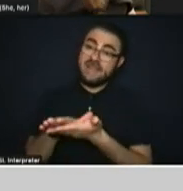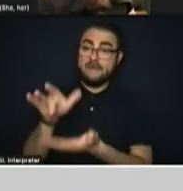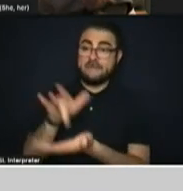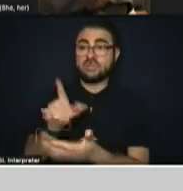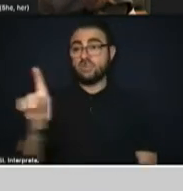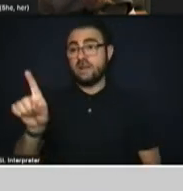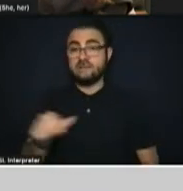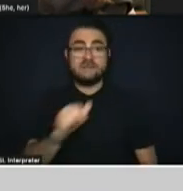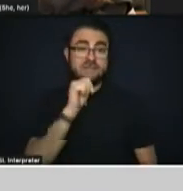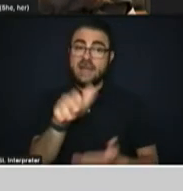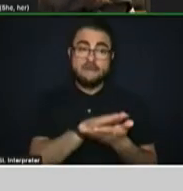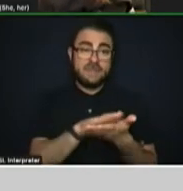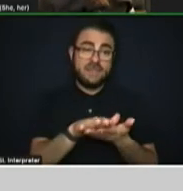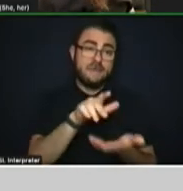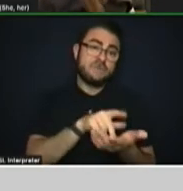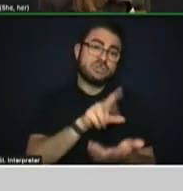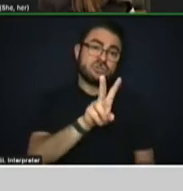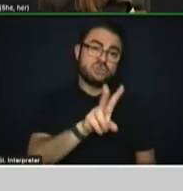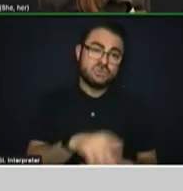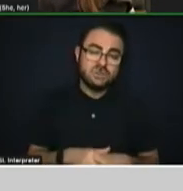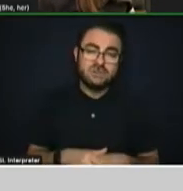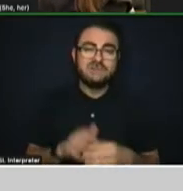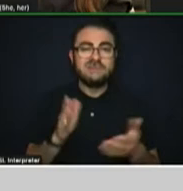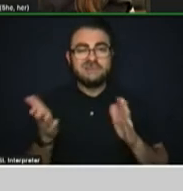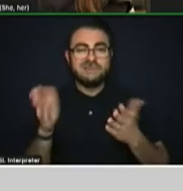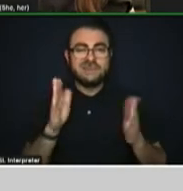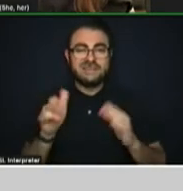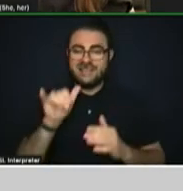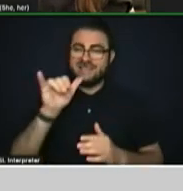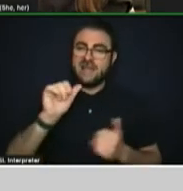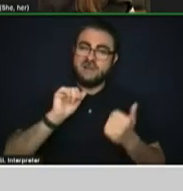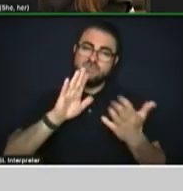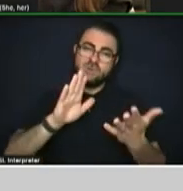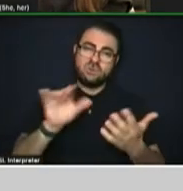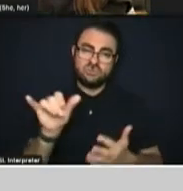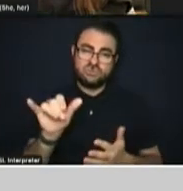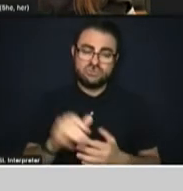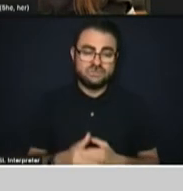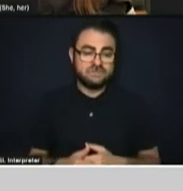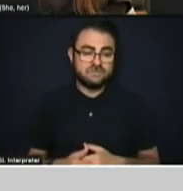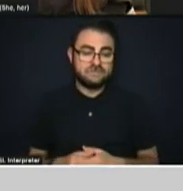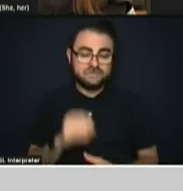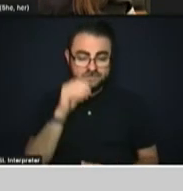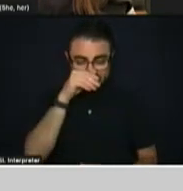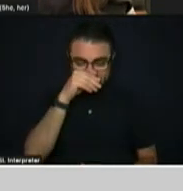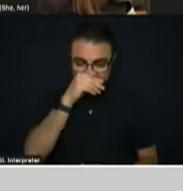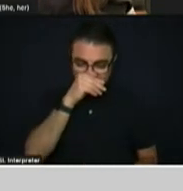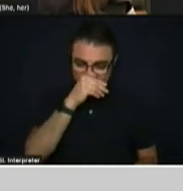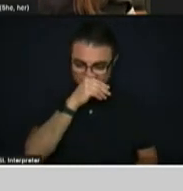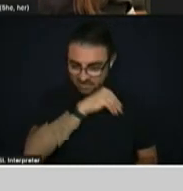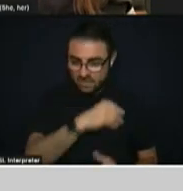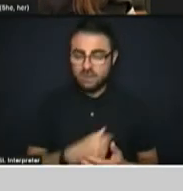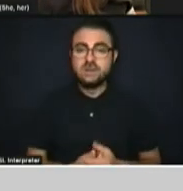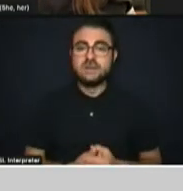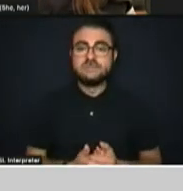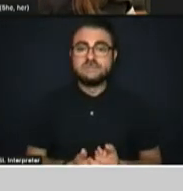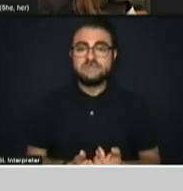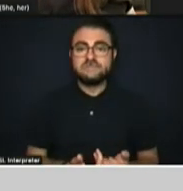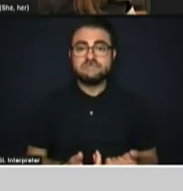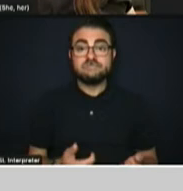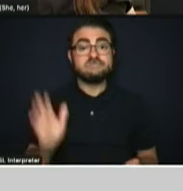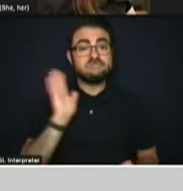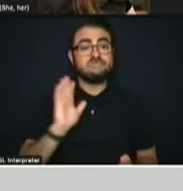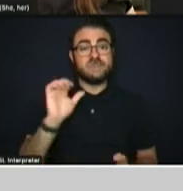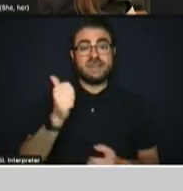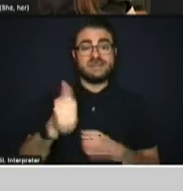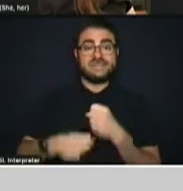not polite, press 2. You know, so it had that kind of verse. And I 10 years ago, when I was more into this